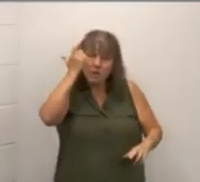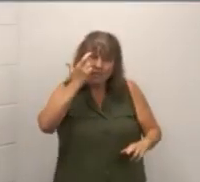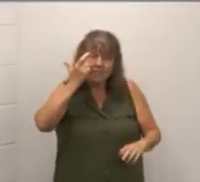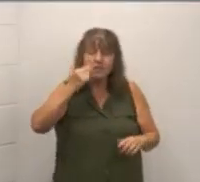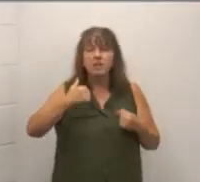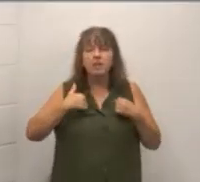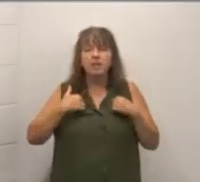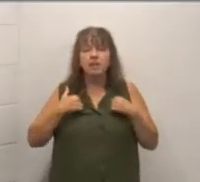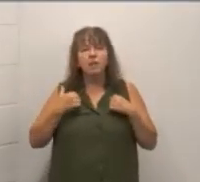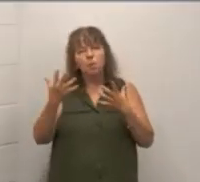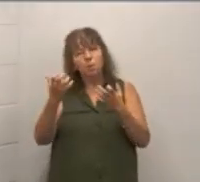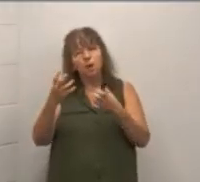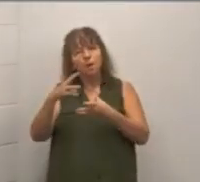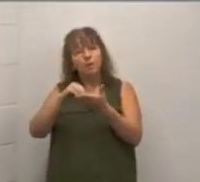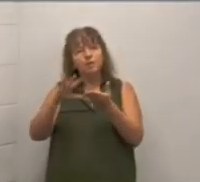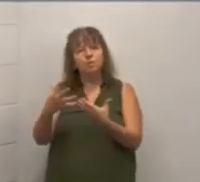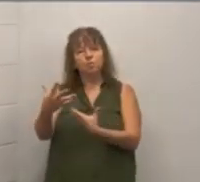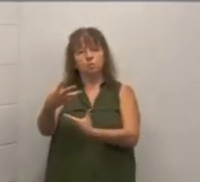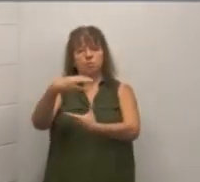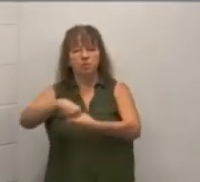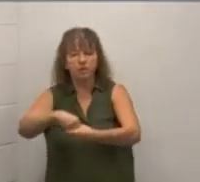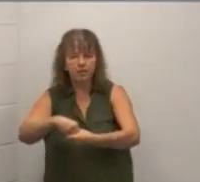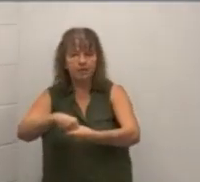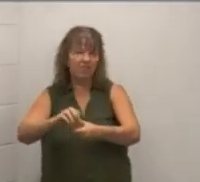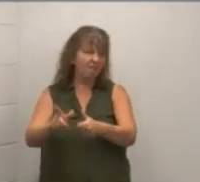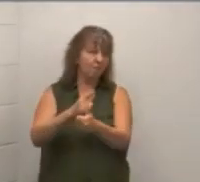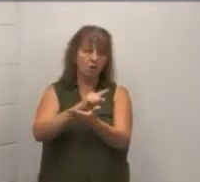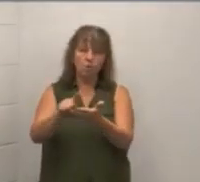a more effective manner that first week.